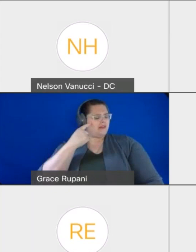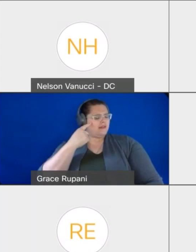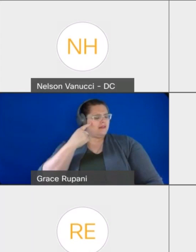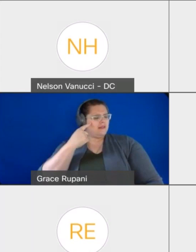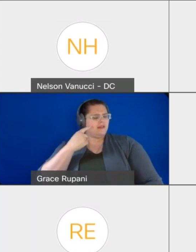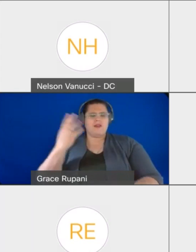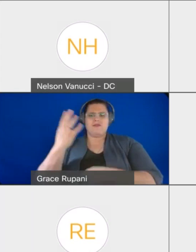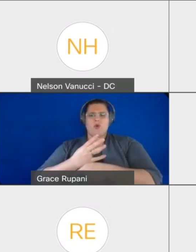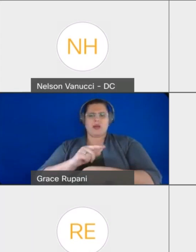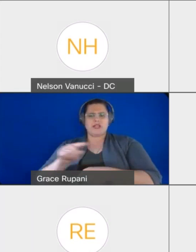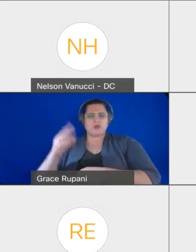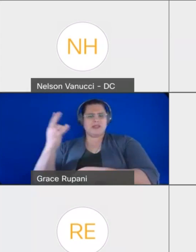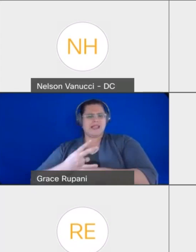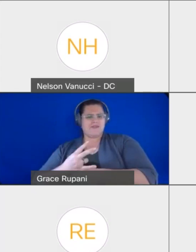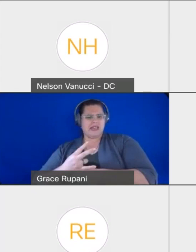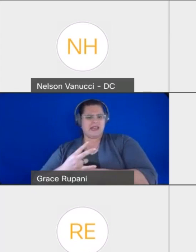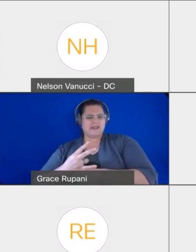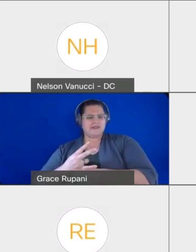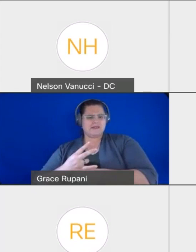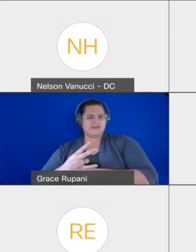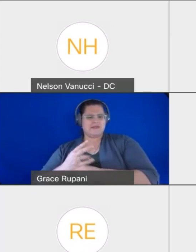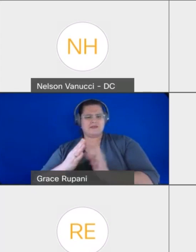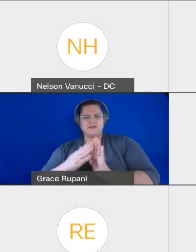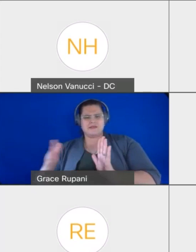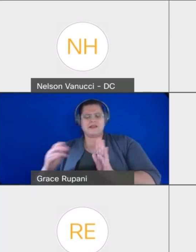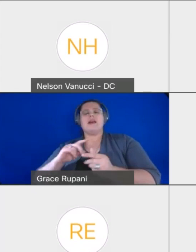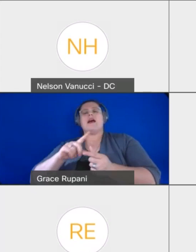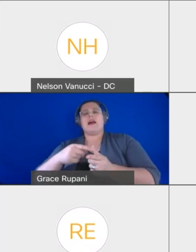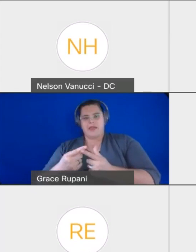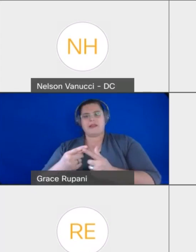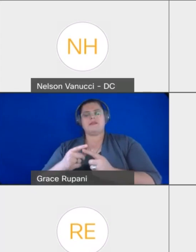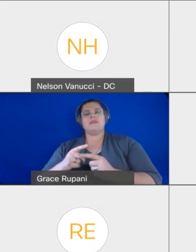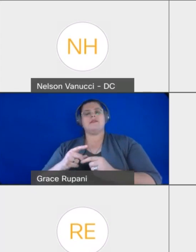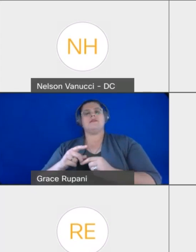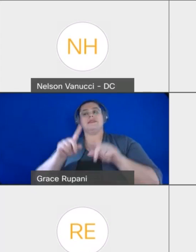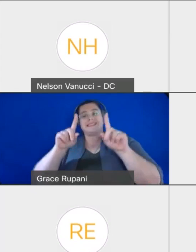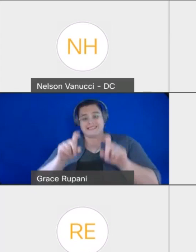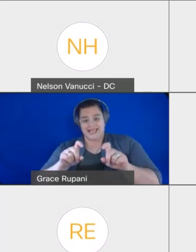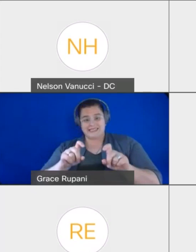days after your return, you could get a test and then could return to work.